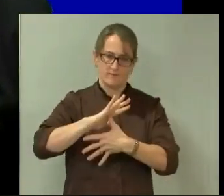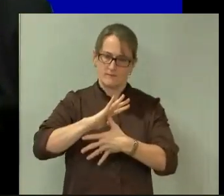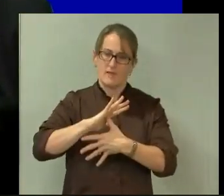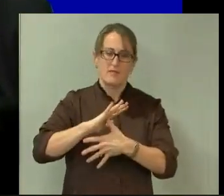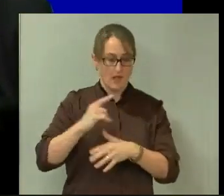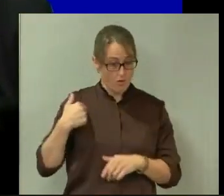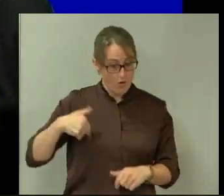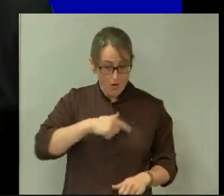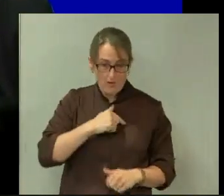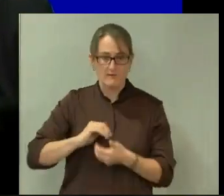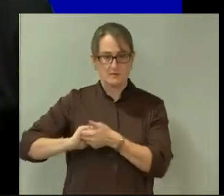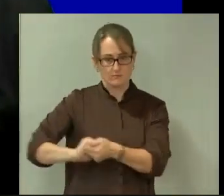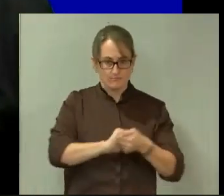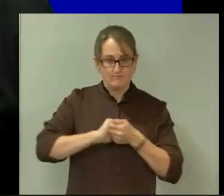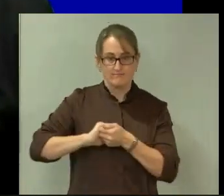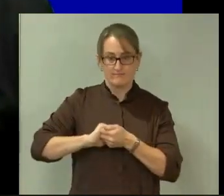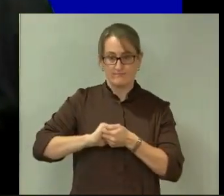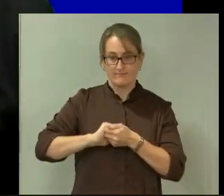together. Thank you.